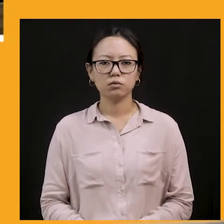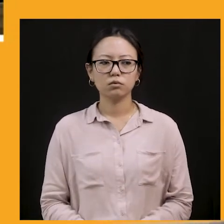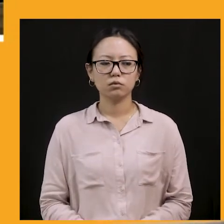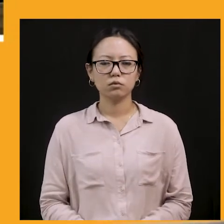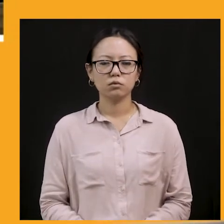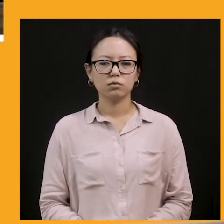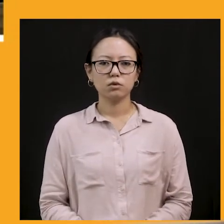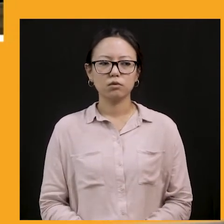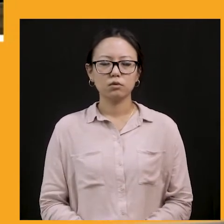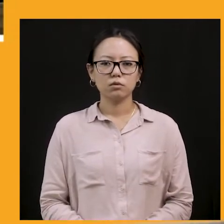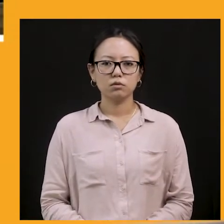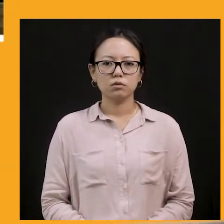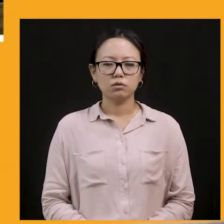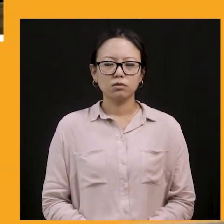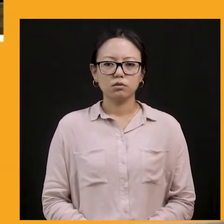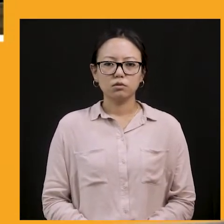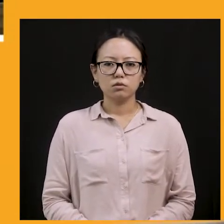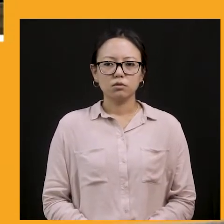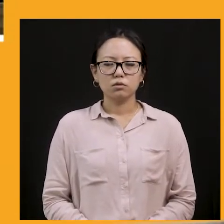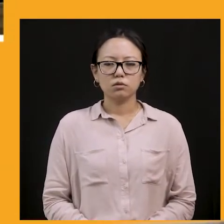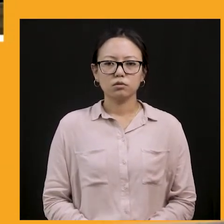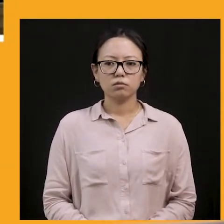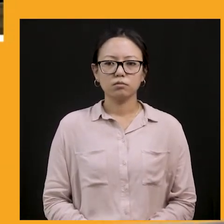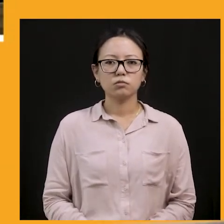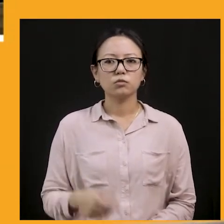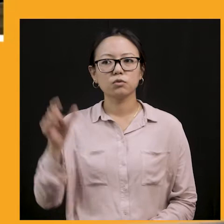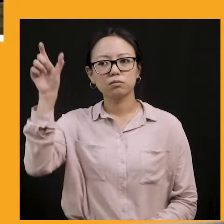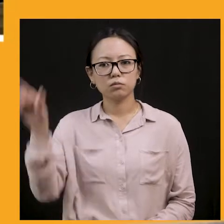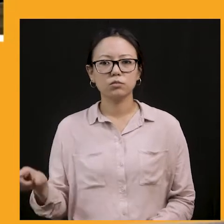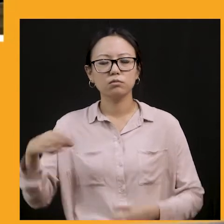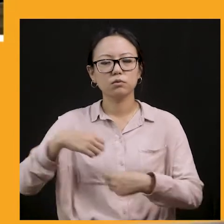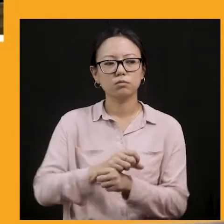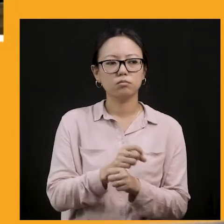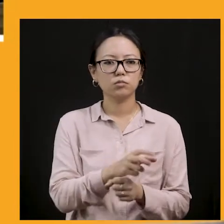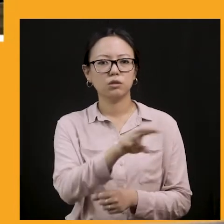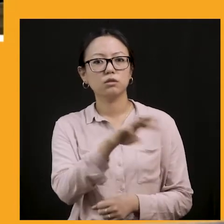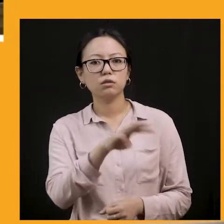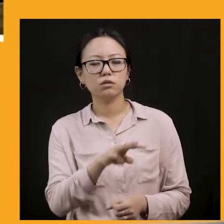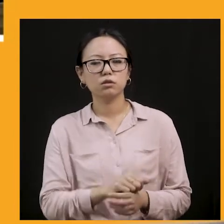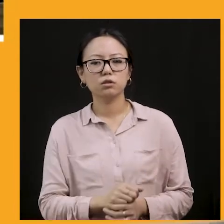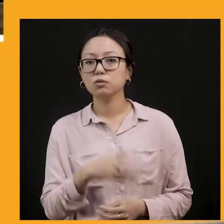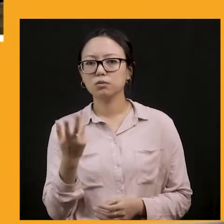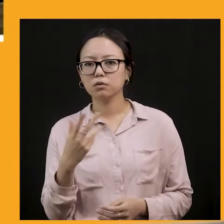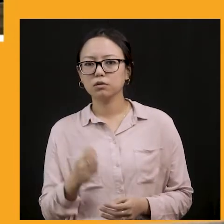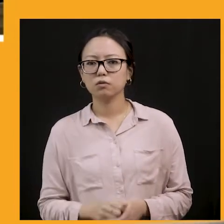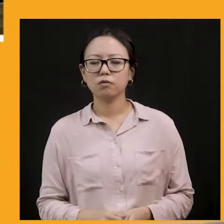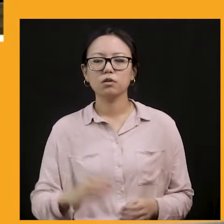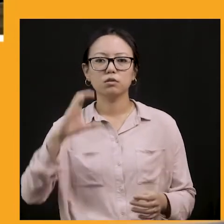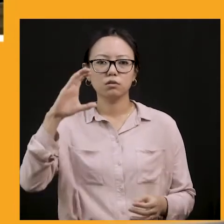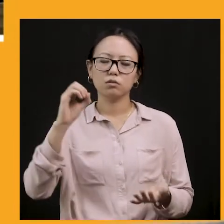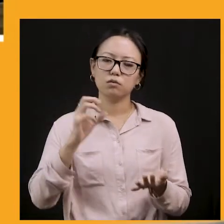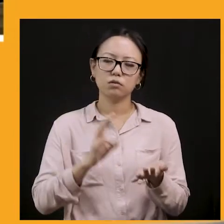men, the people, made all these things for our comfort, for our use. Okay?